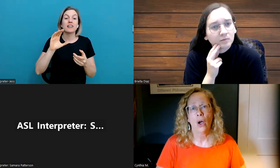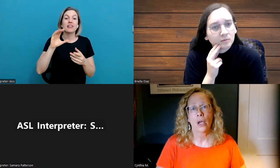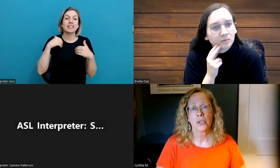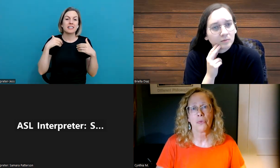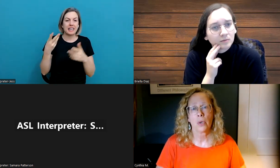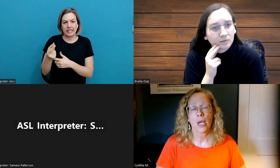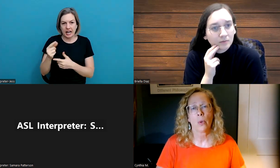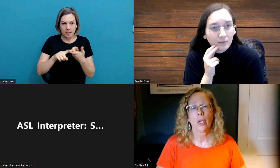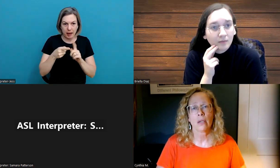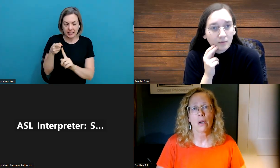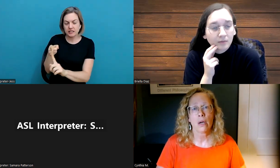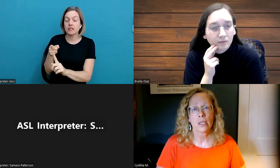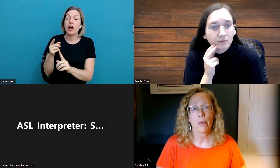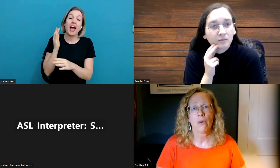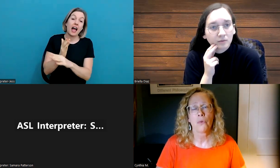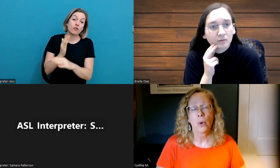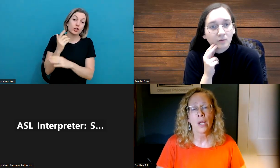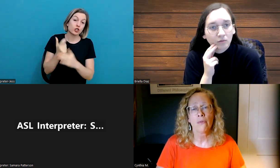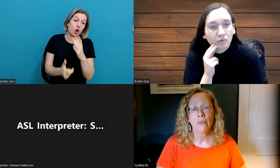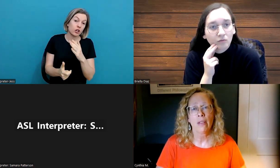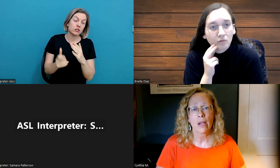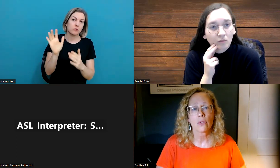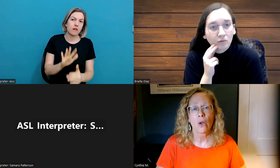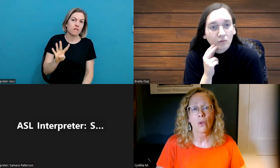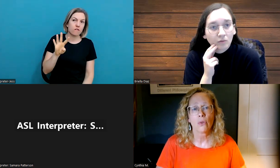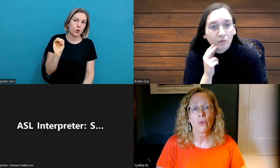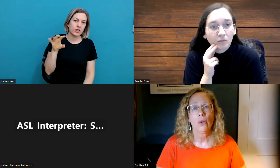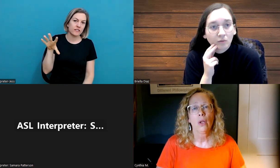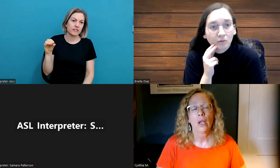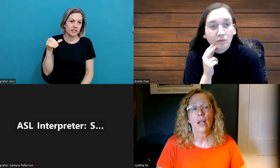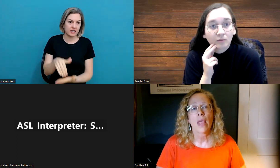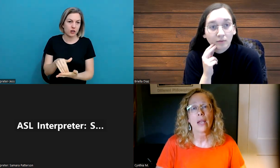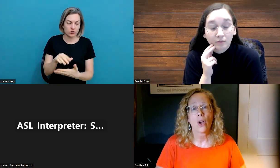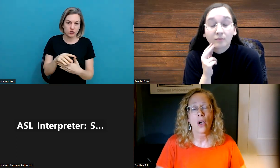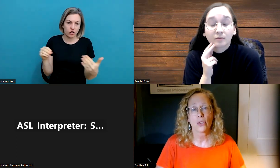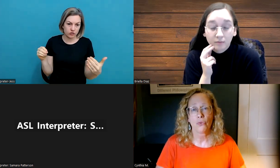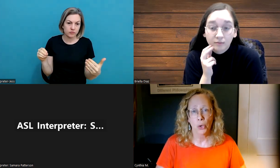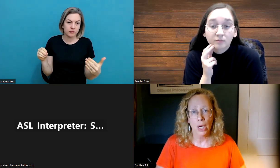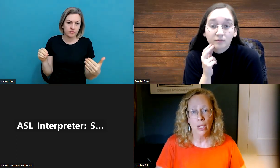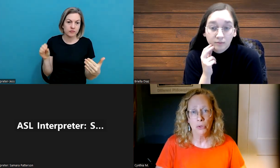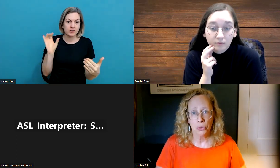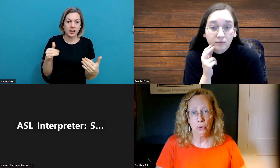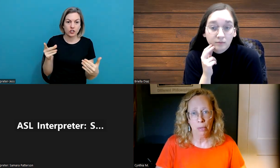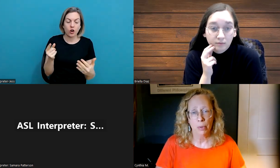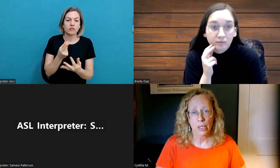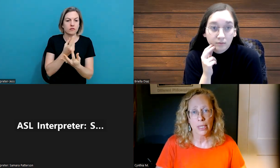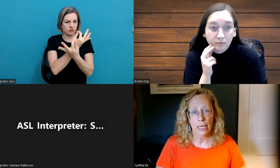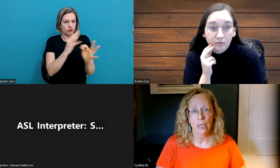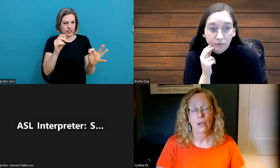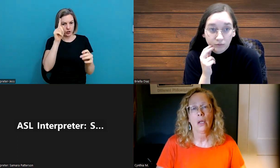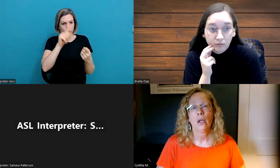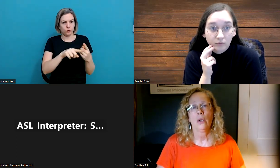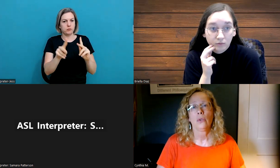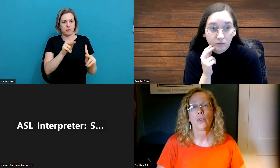average cost for a working dog is about $40,000 to $50,000, and that dog is free to people in